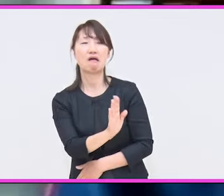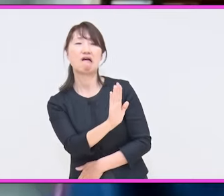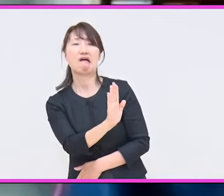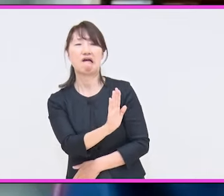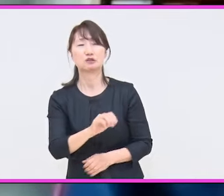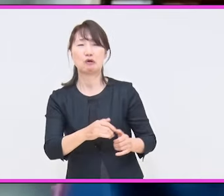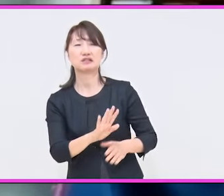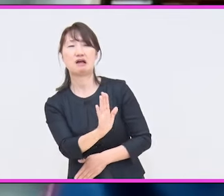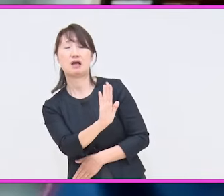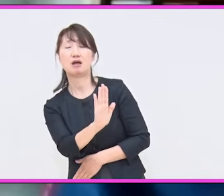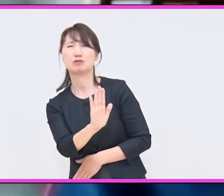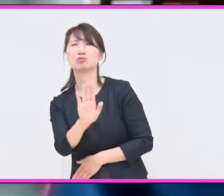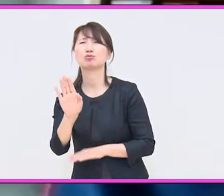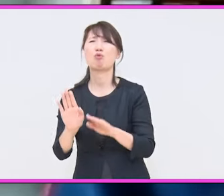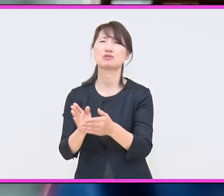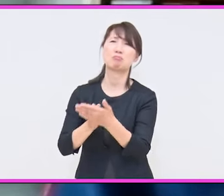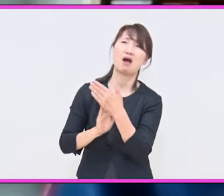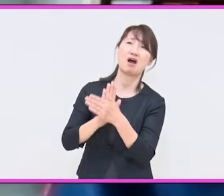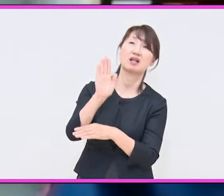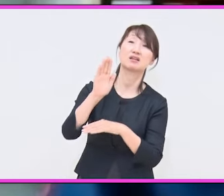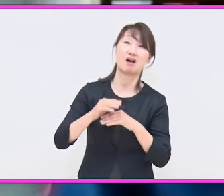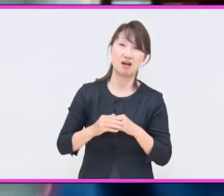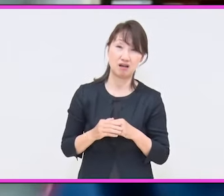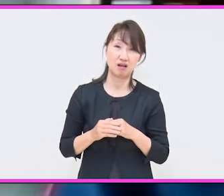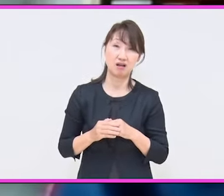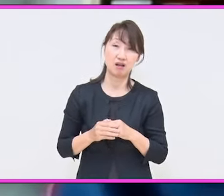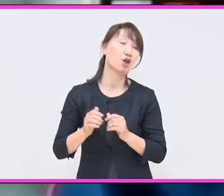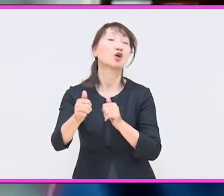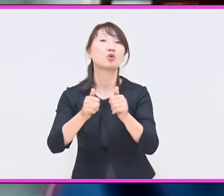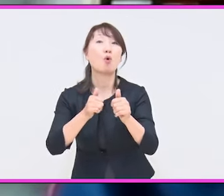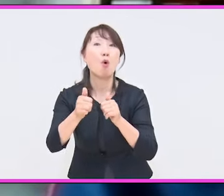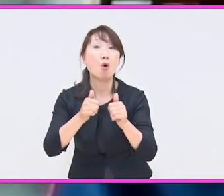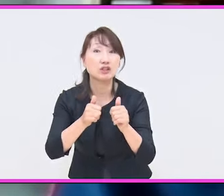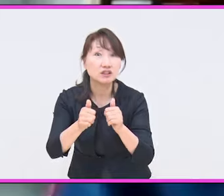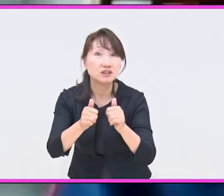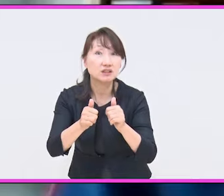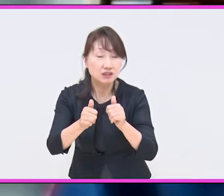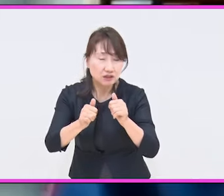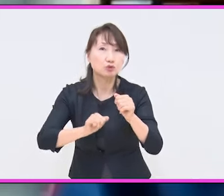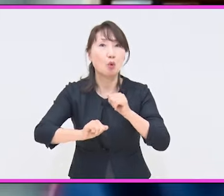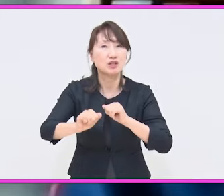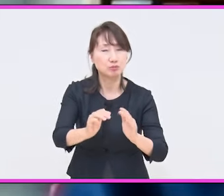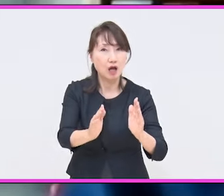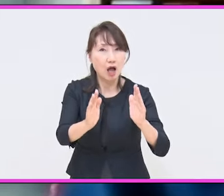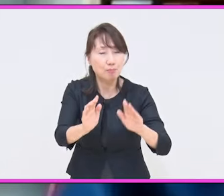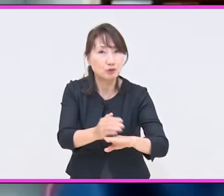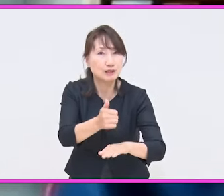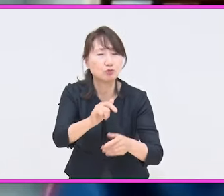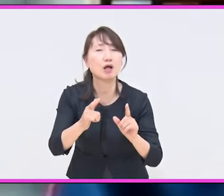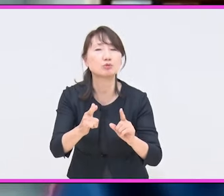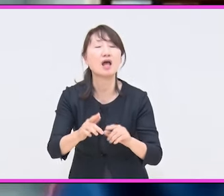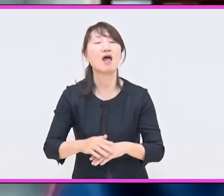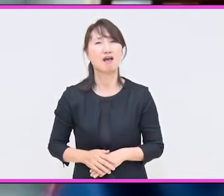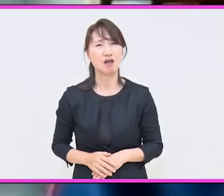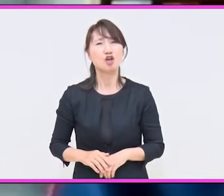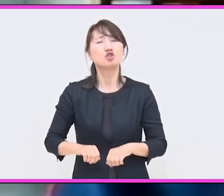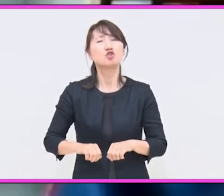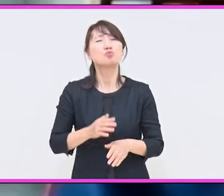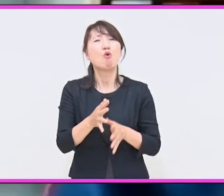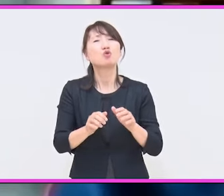did not take us seriously. They did not think of us as...sportsmen and women. They thought of us as disabled